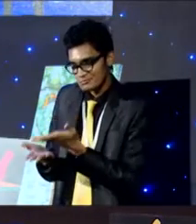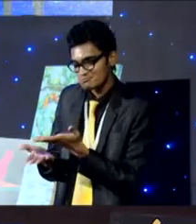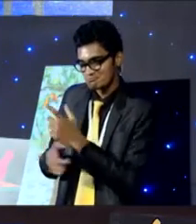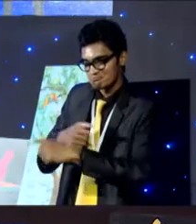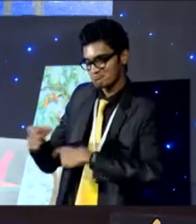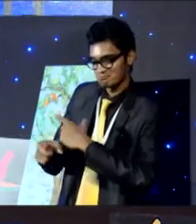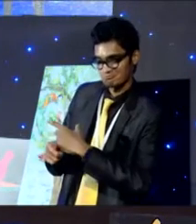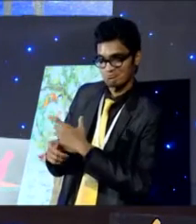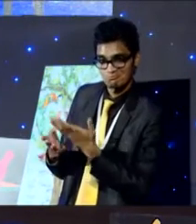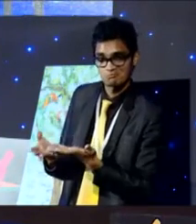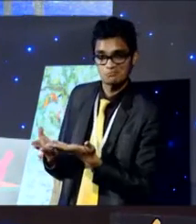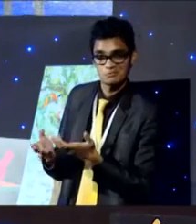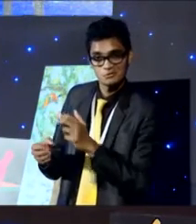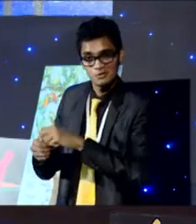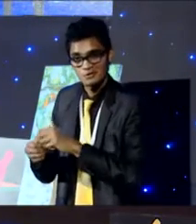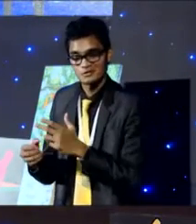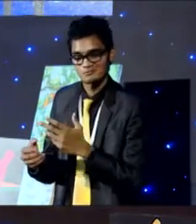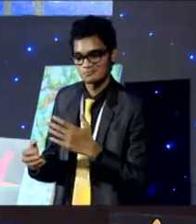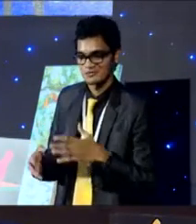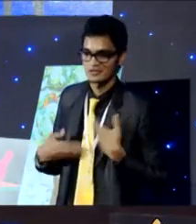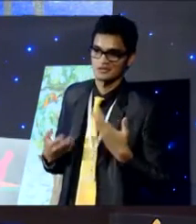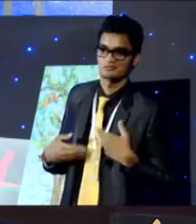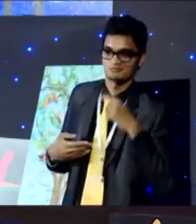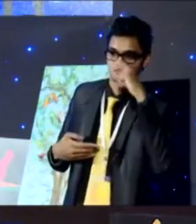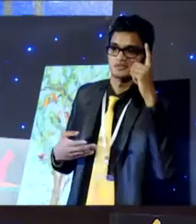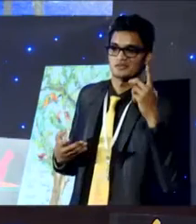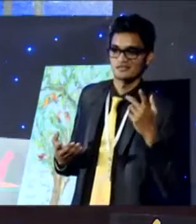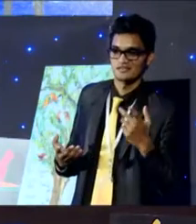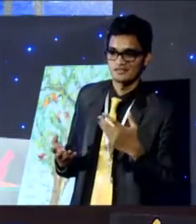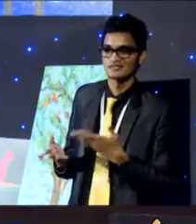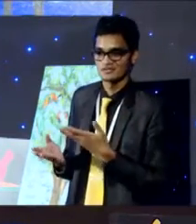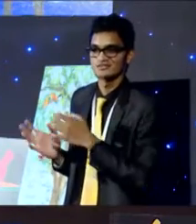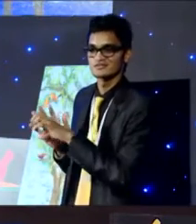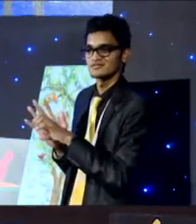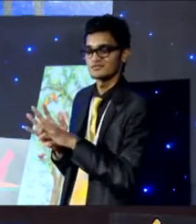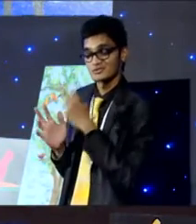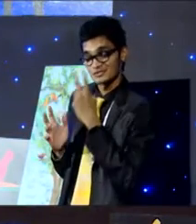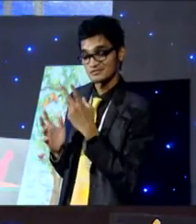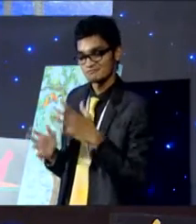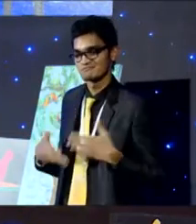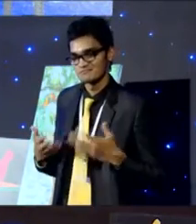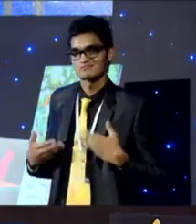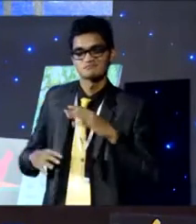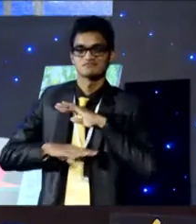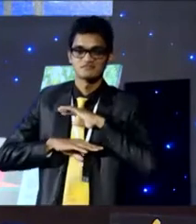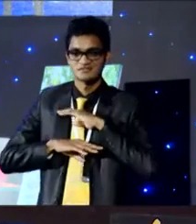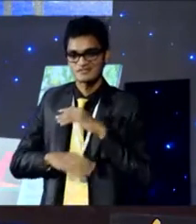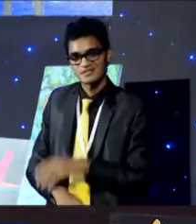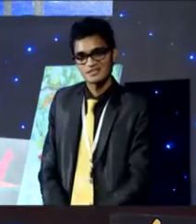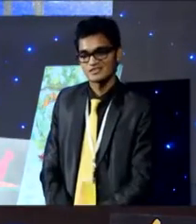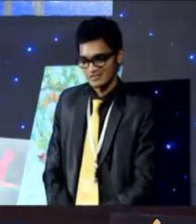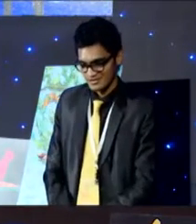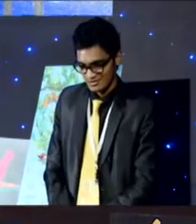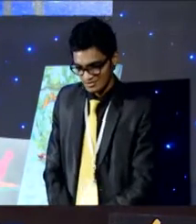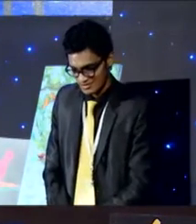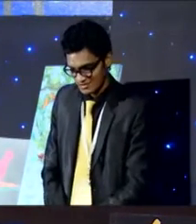as a company, it's our main mission today. And it's a journey, as I just said, we started 2 years back. We're going to just